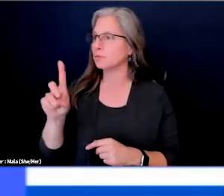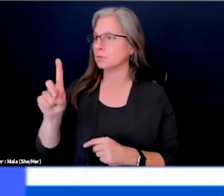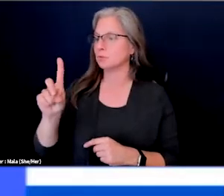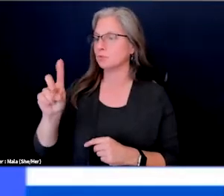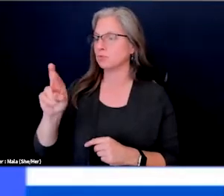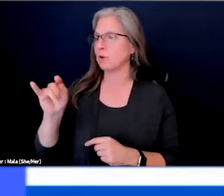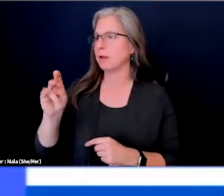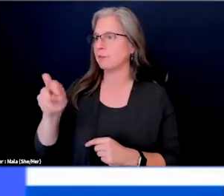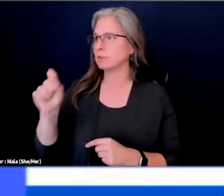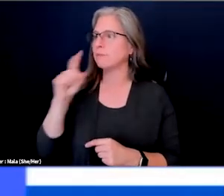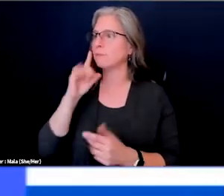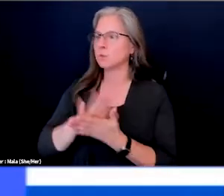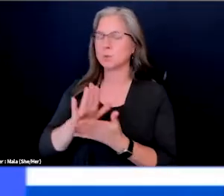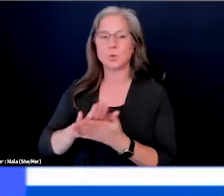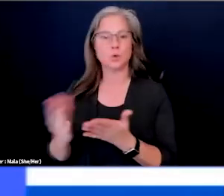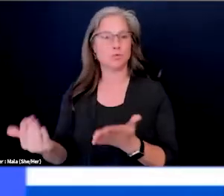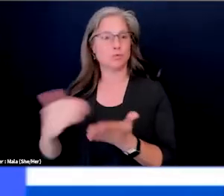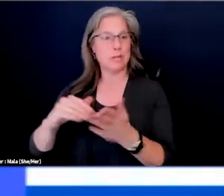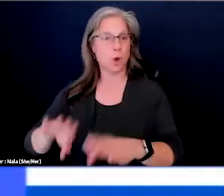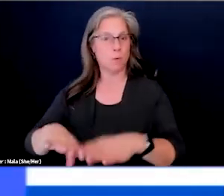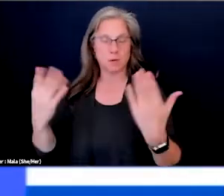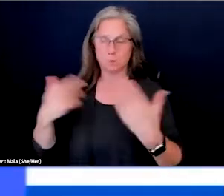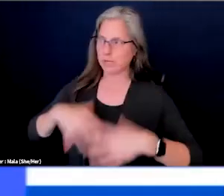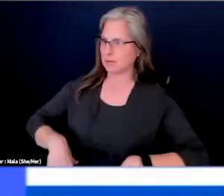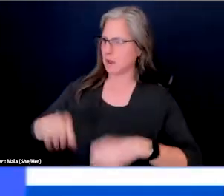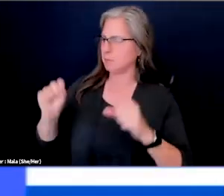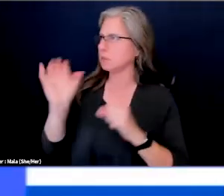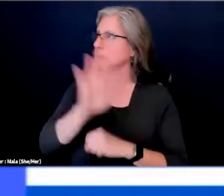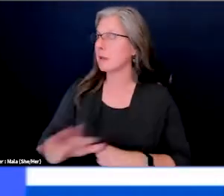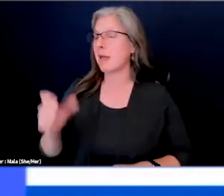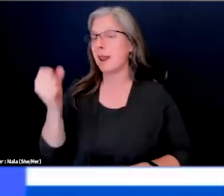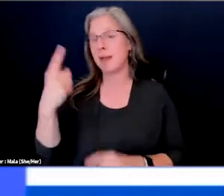we adopted about 11 months ago.